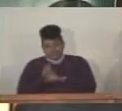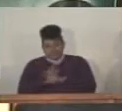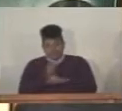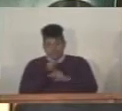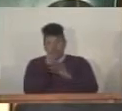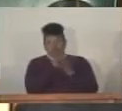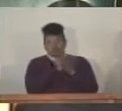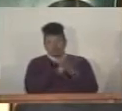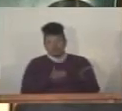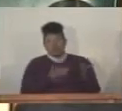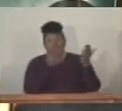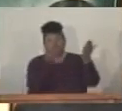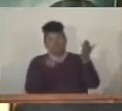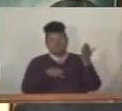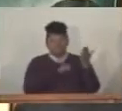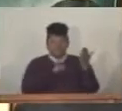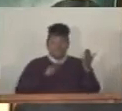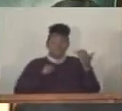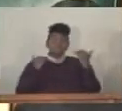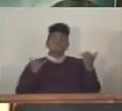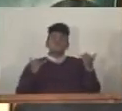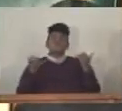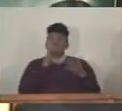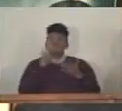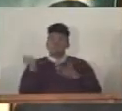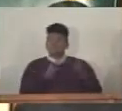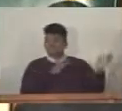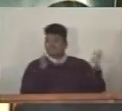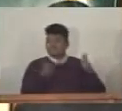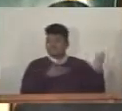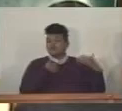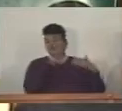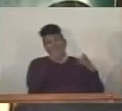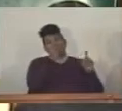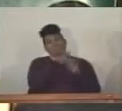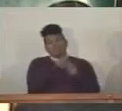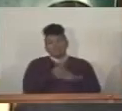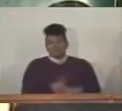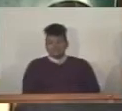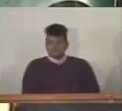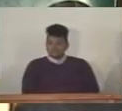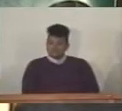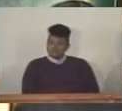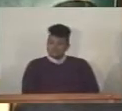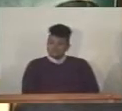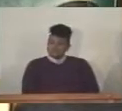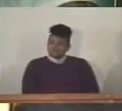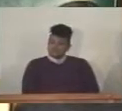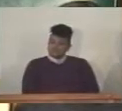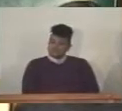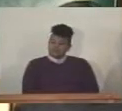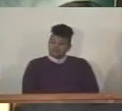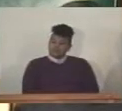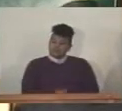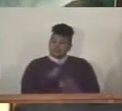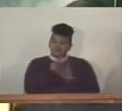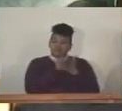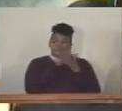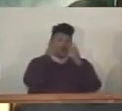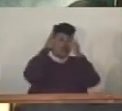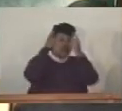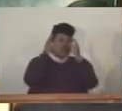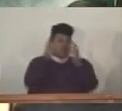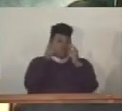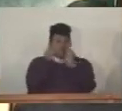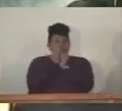have entrenched themselves. And to some extent, they'll require fundamental shifts. They'll require firm